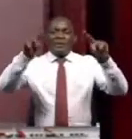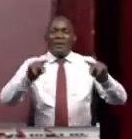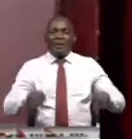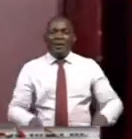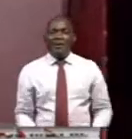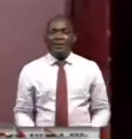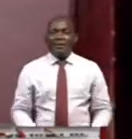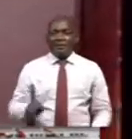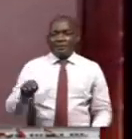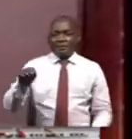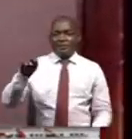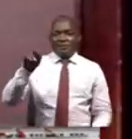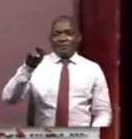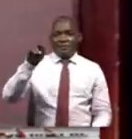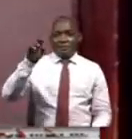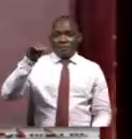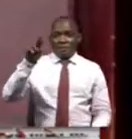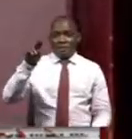Mr. Metununu.